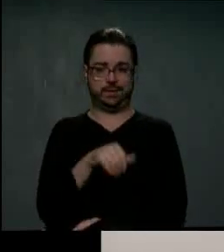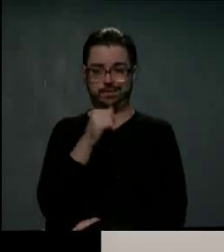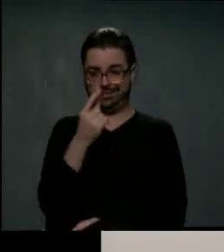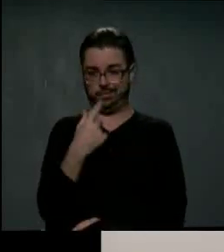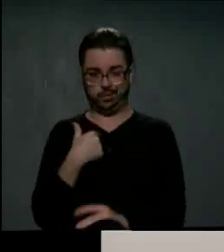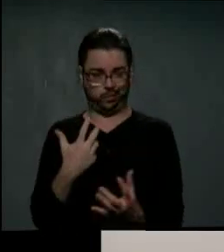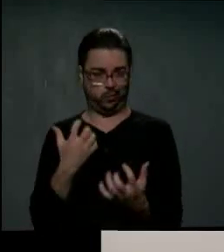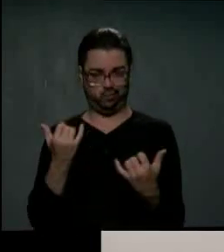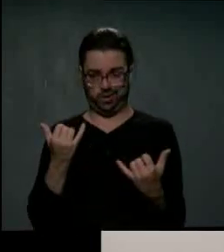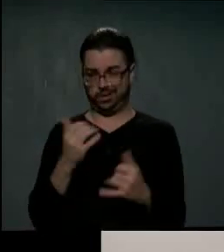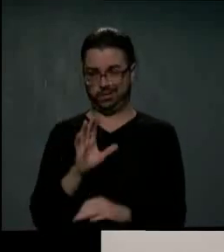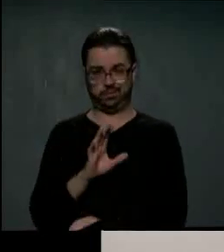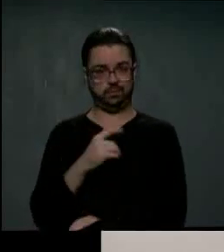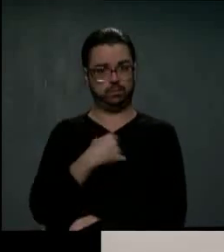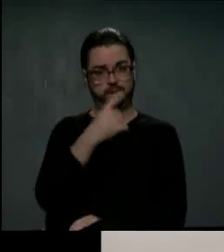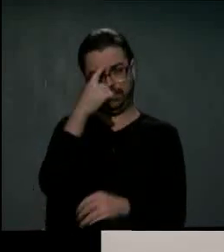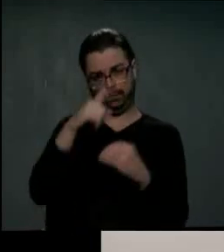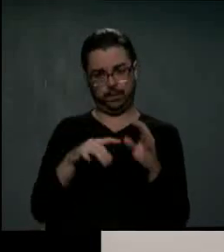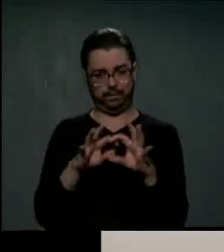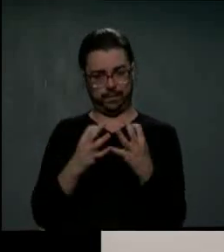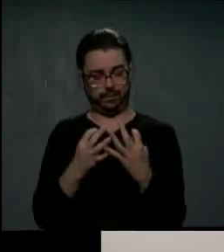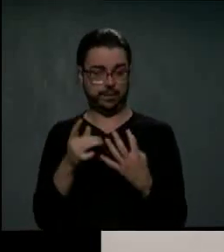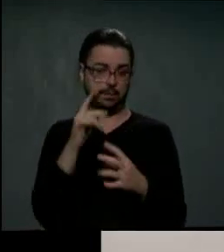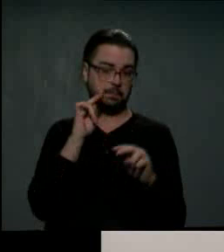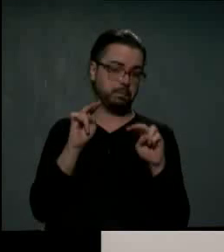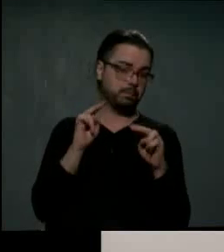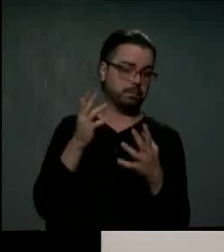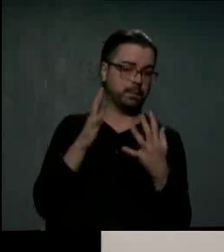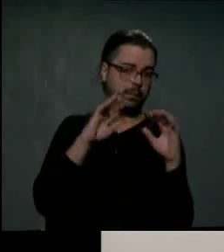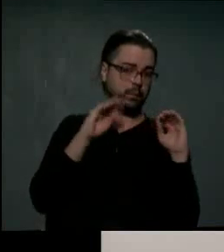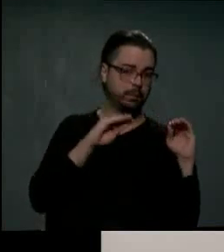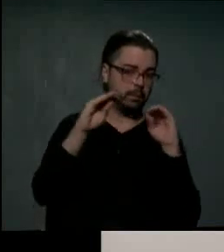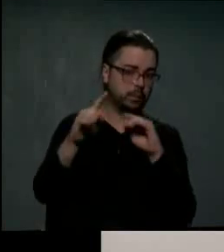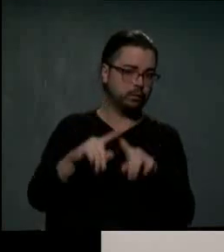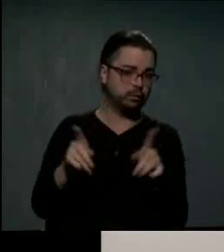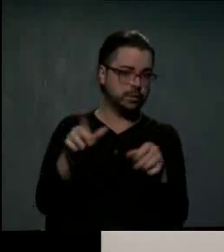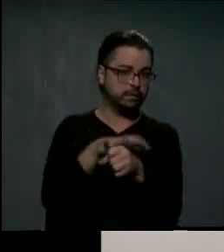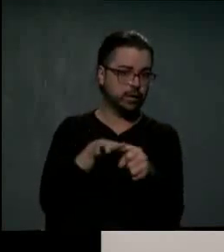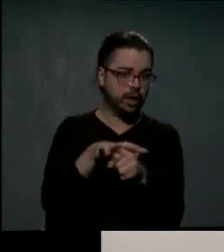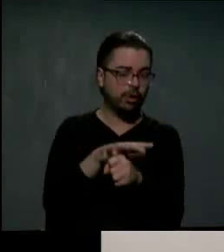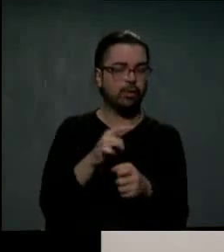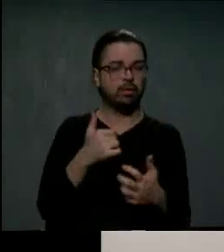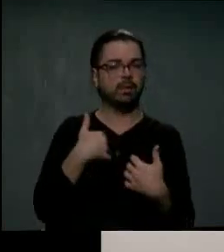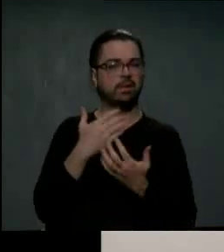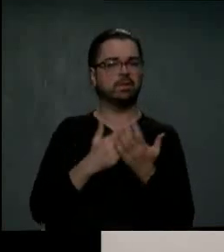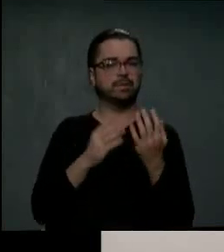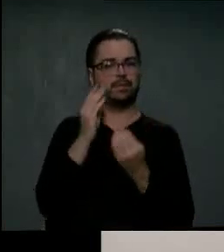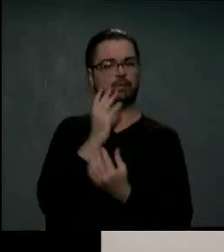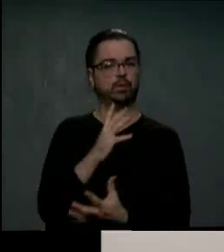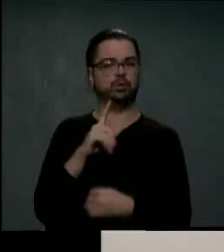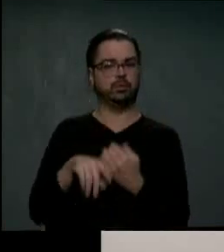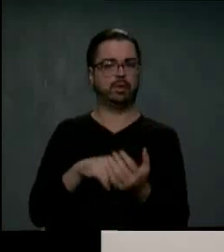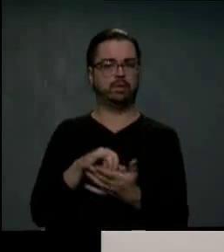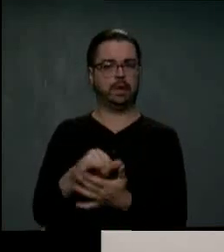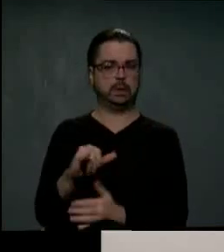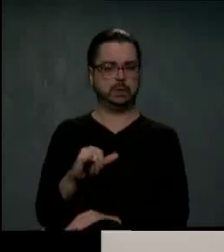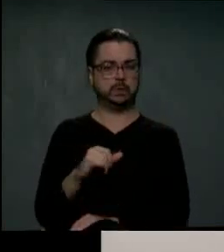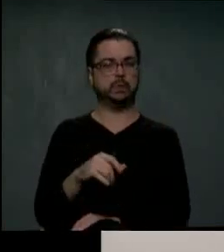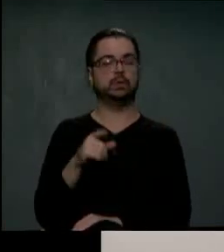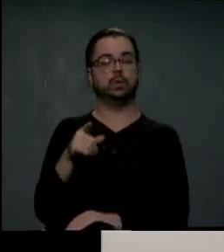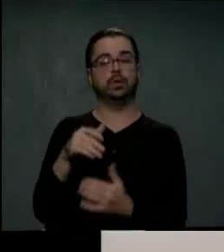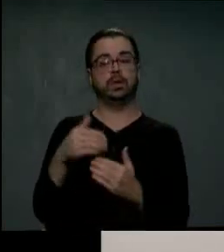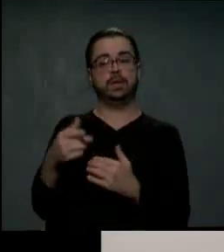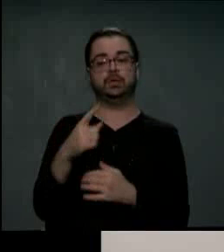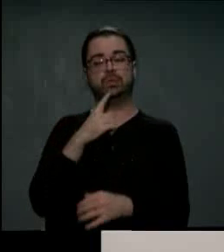now, especially, you know, families who are looking to move into an area. And I've got some information on that for you. This next slide is